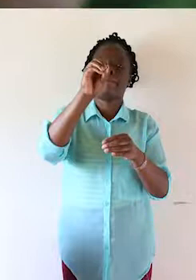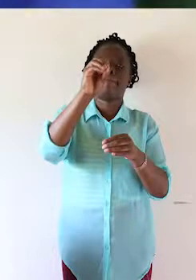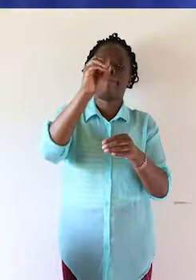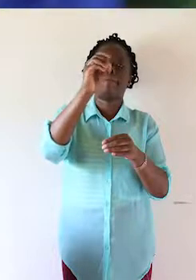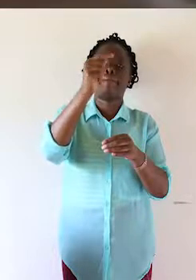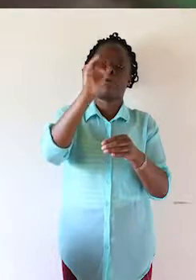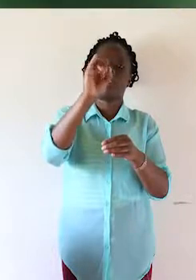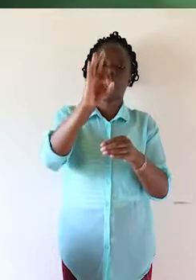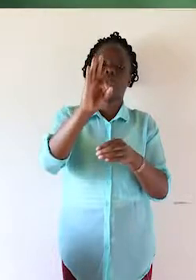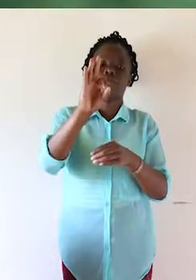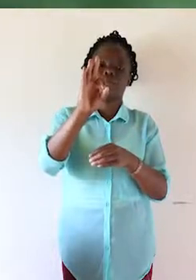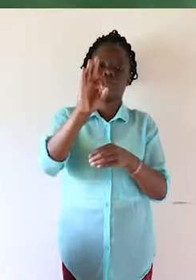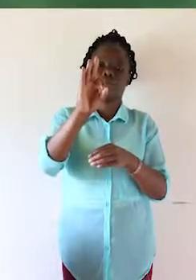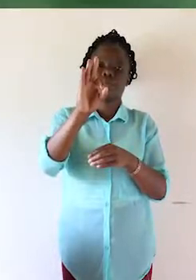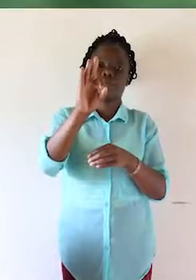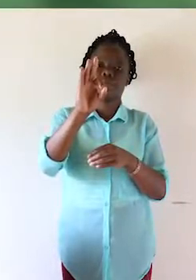Yes, then,